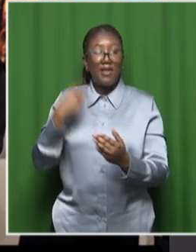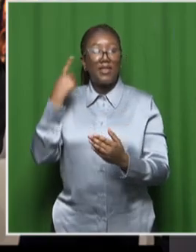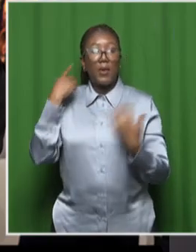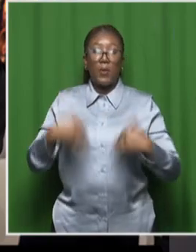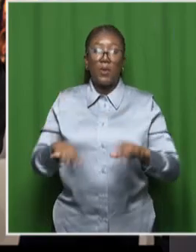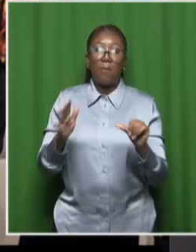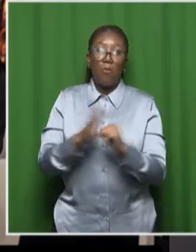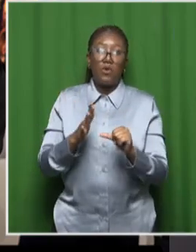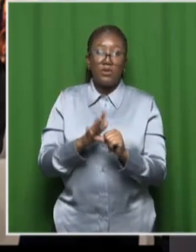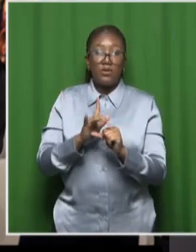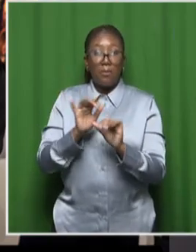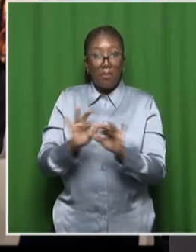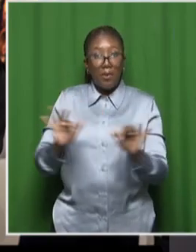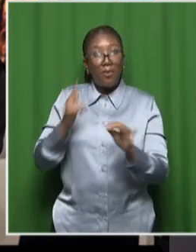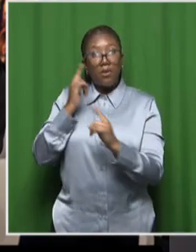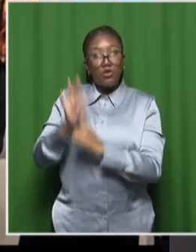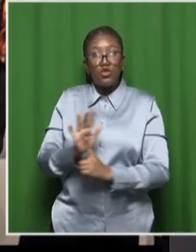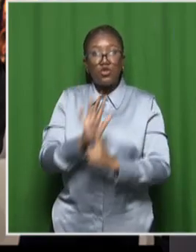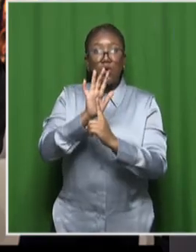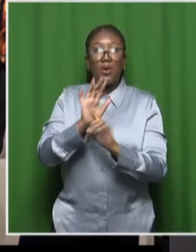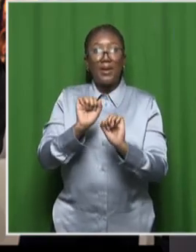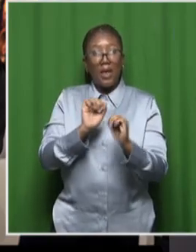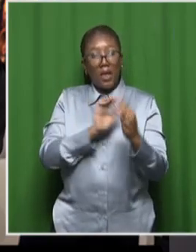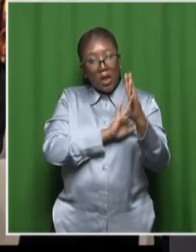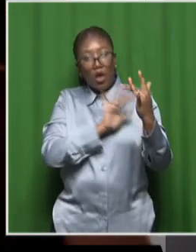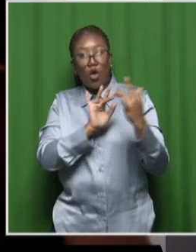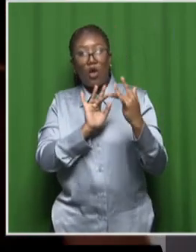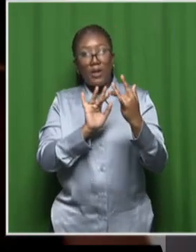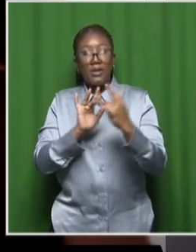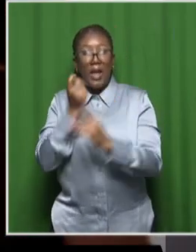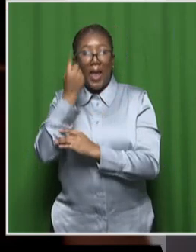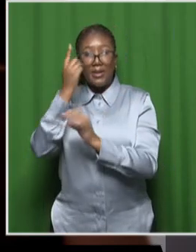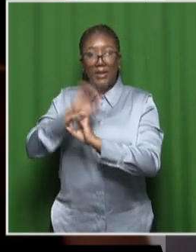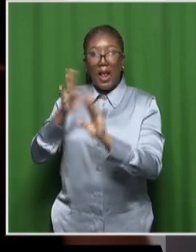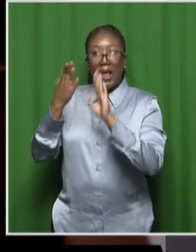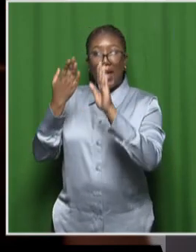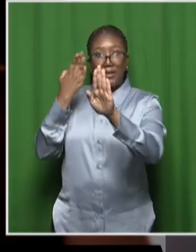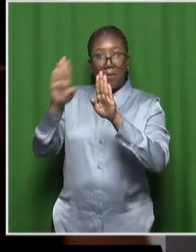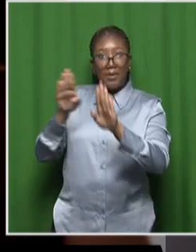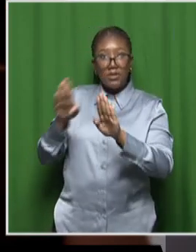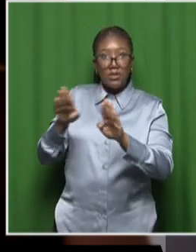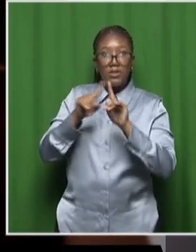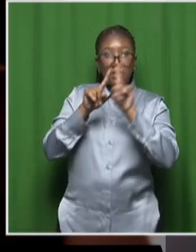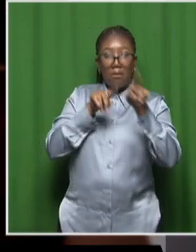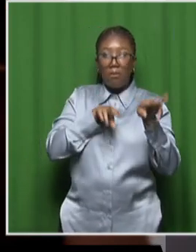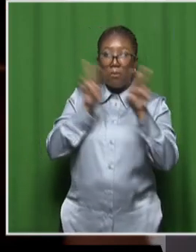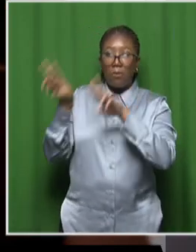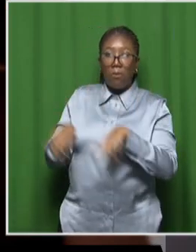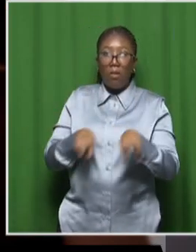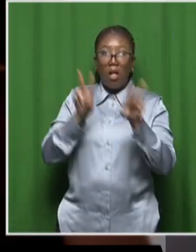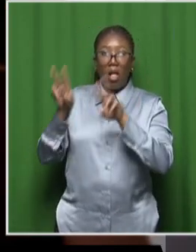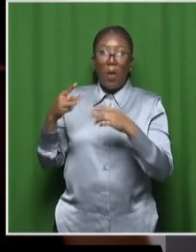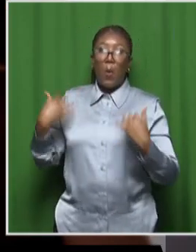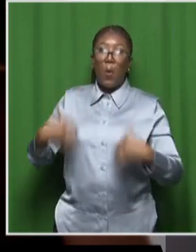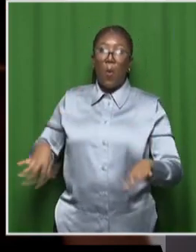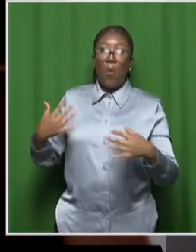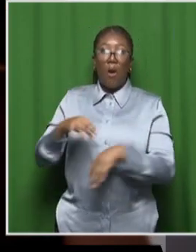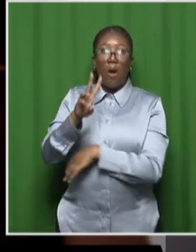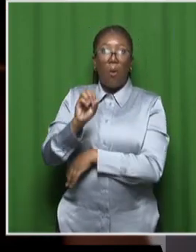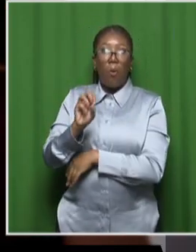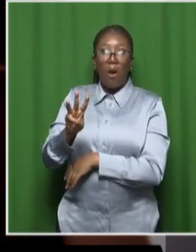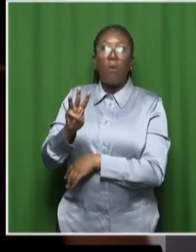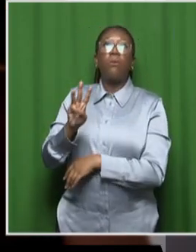I really wanted people to kind of connect with the show. When they walk into that space, they should feel like, oh wow, this is